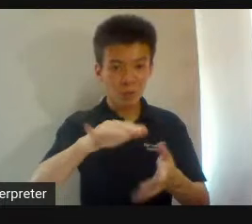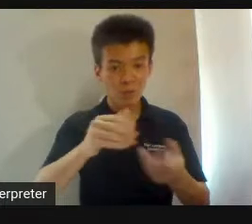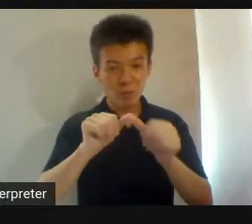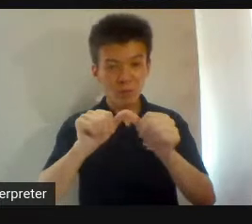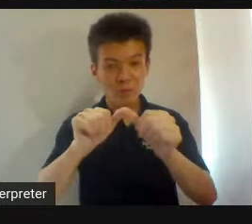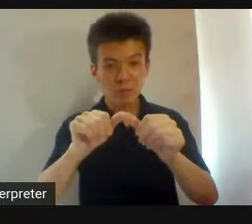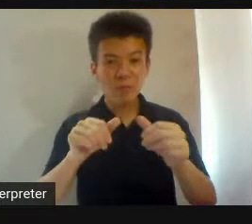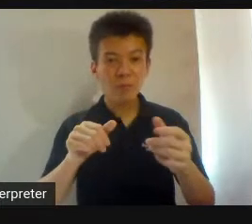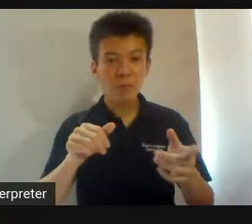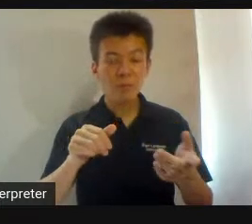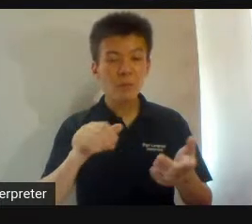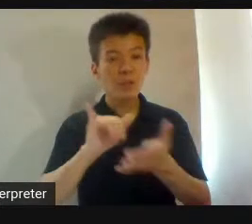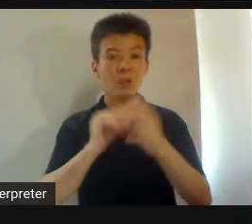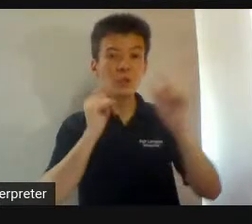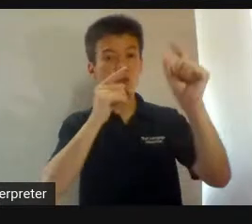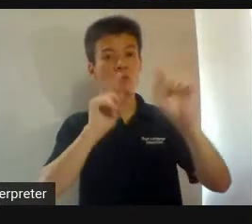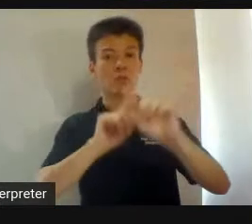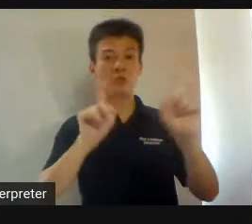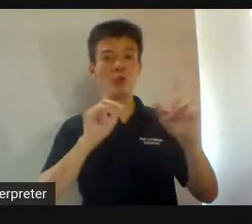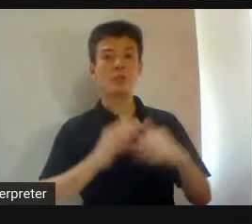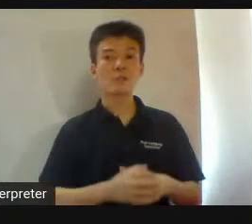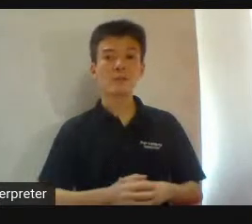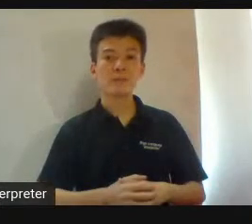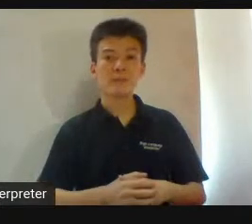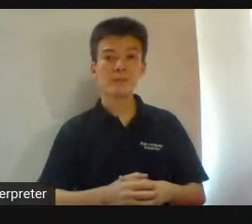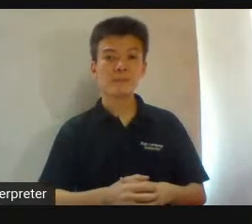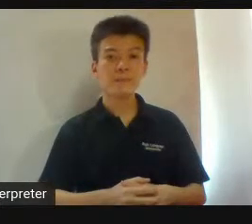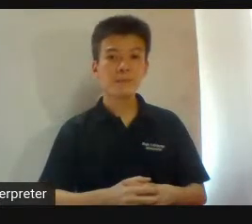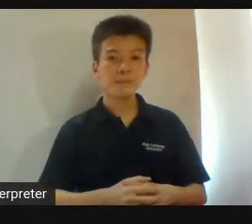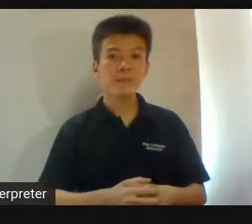and those goals might be very, very different.